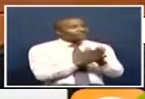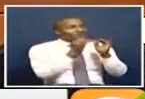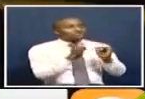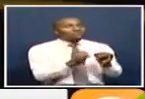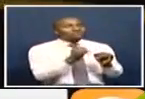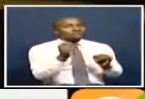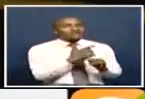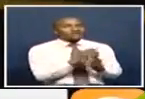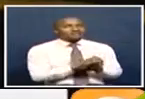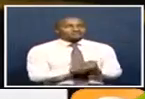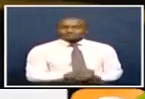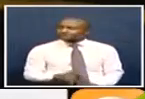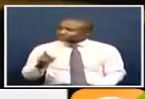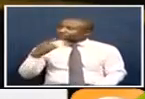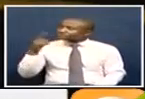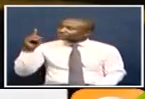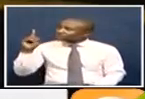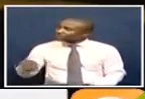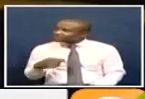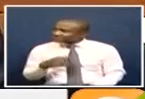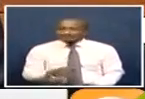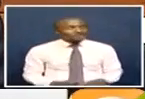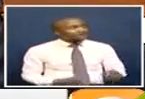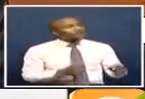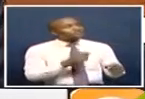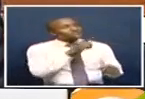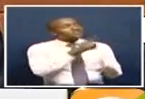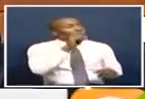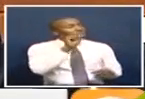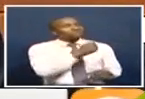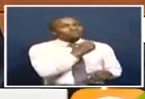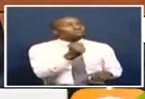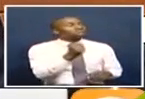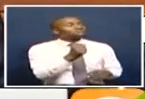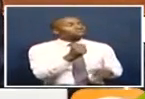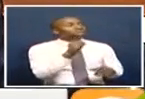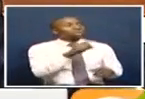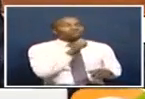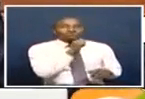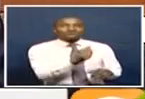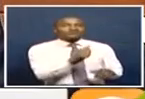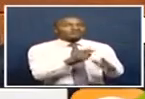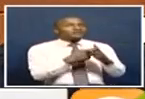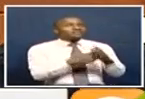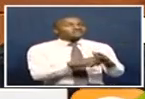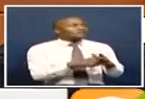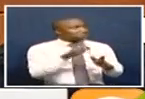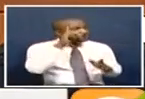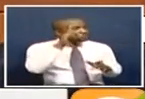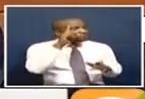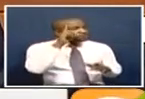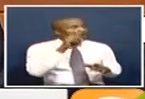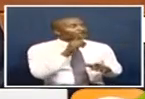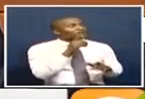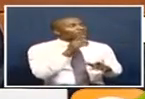she's watching you right now, what do you tell her? What I'm telling her, that she should not start interfering with issues of which are not in her